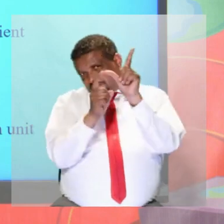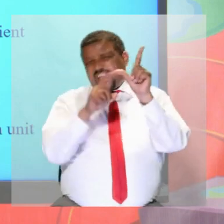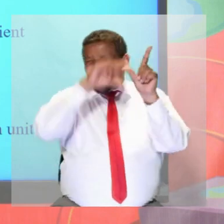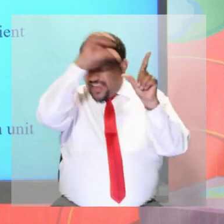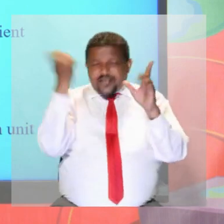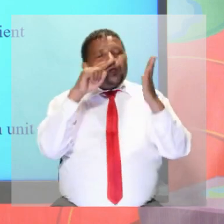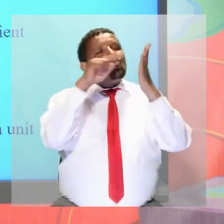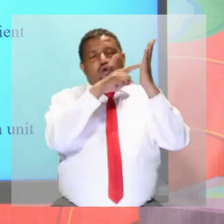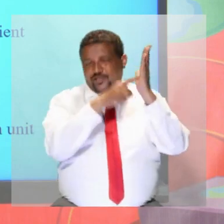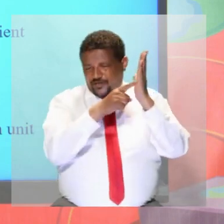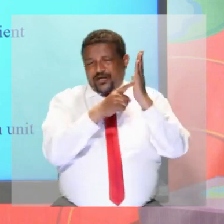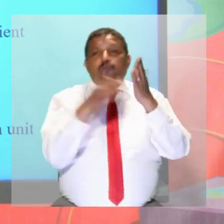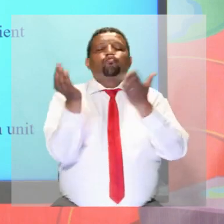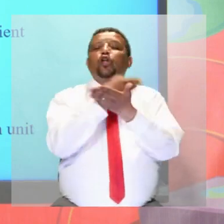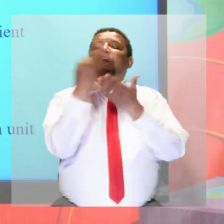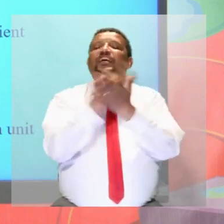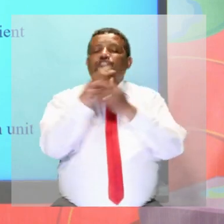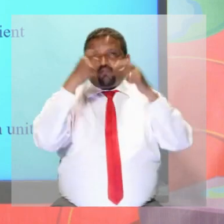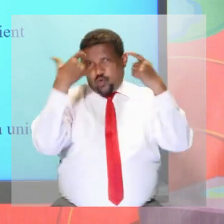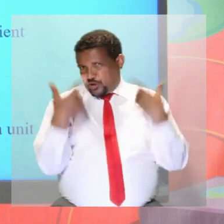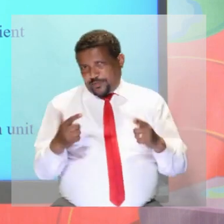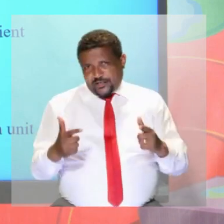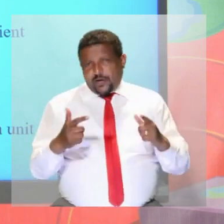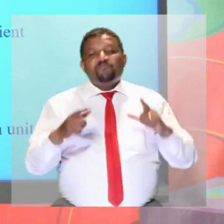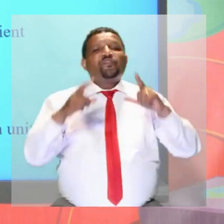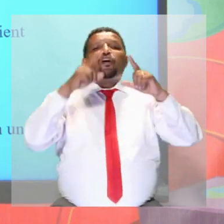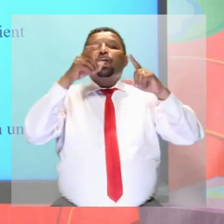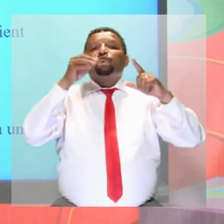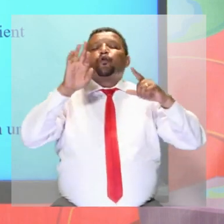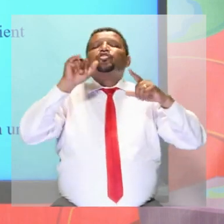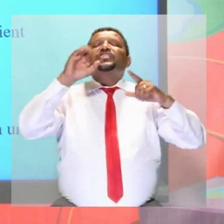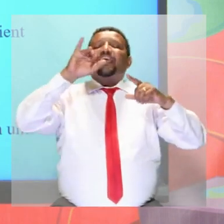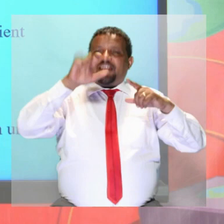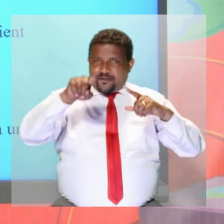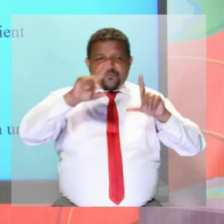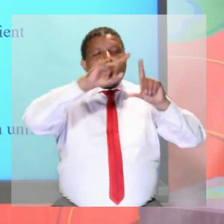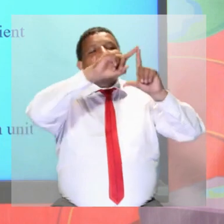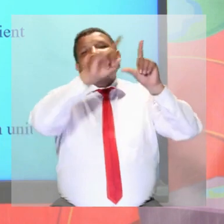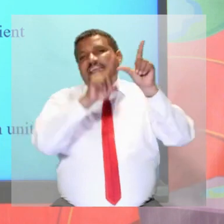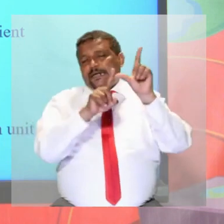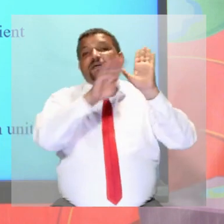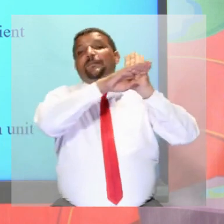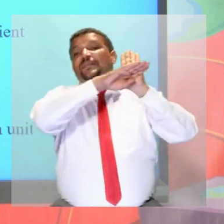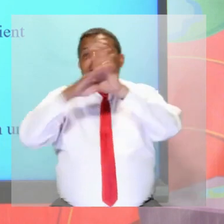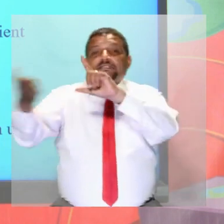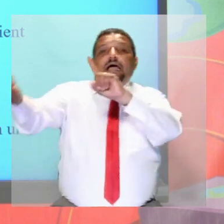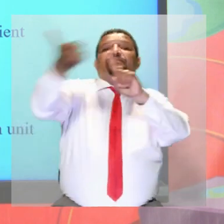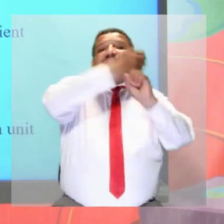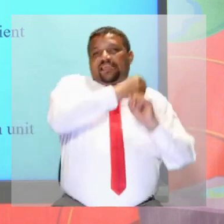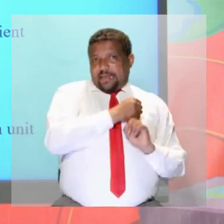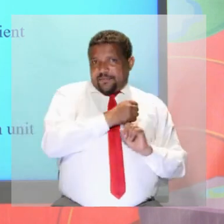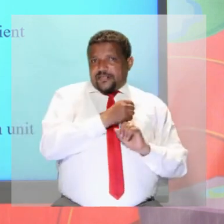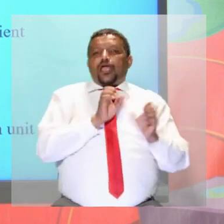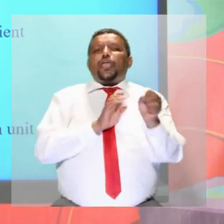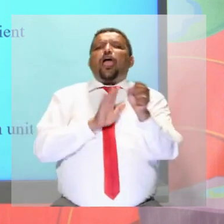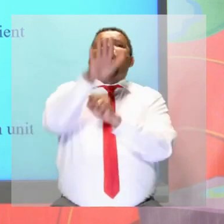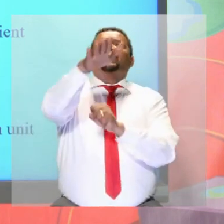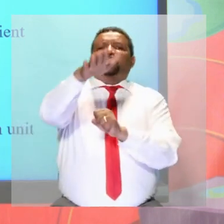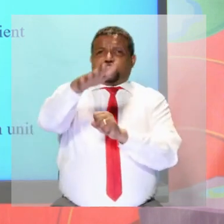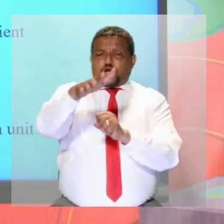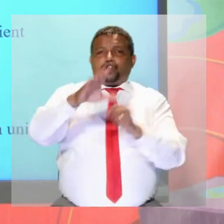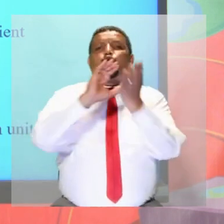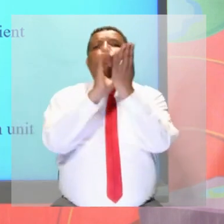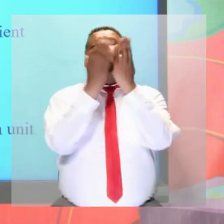any point on the production possibility frontier or curve represents the attainable and